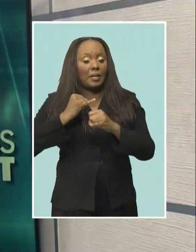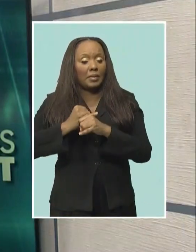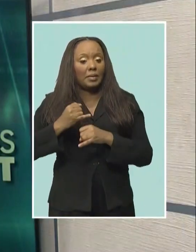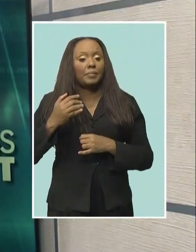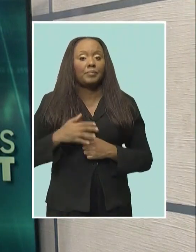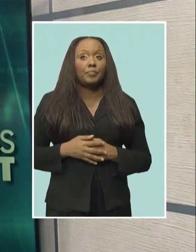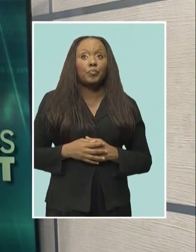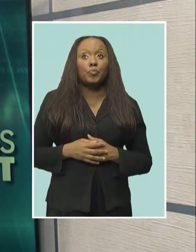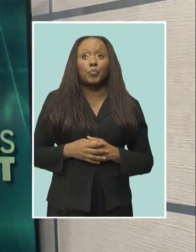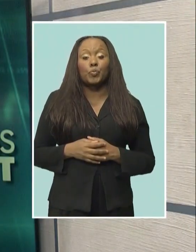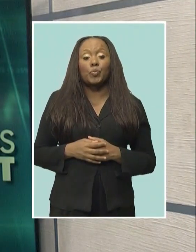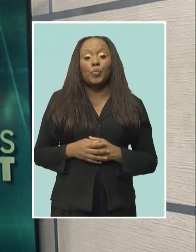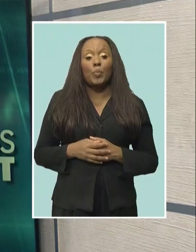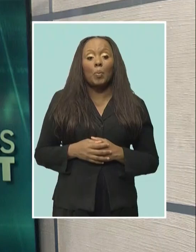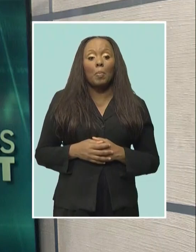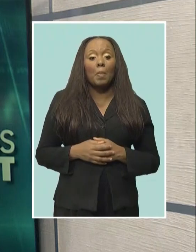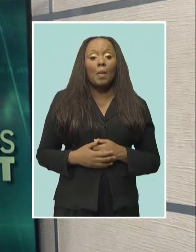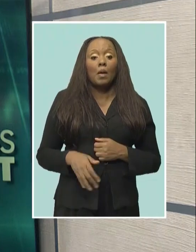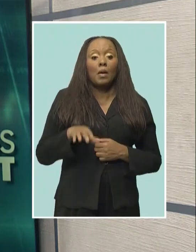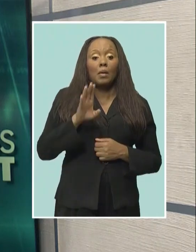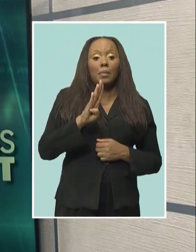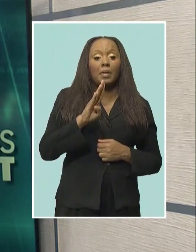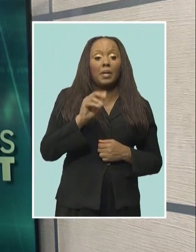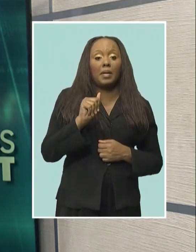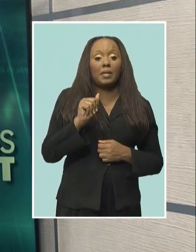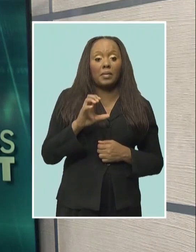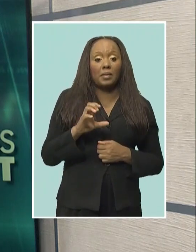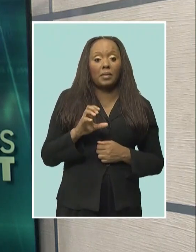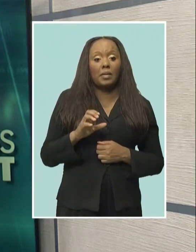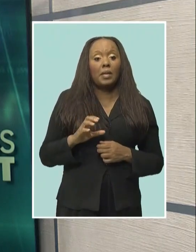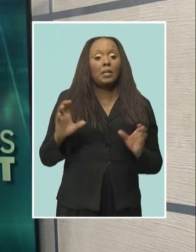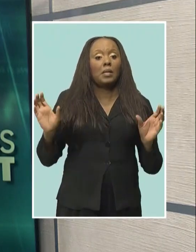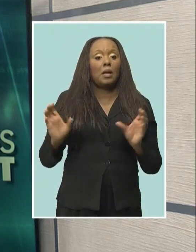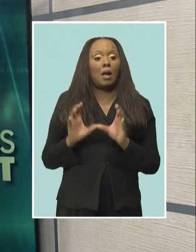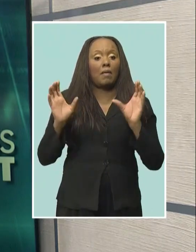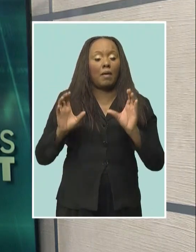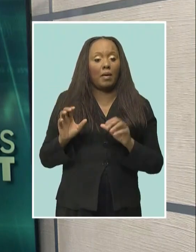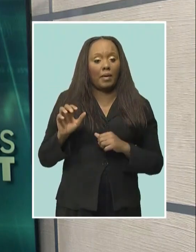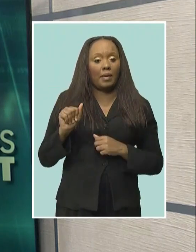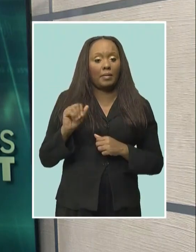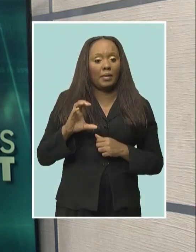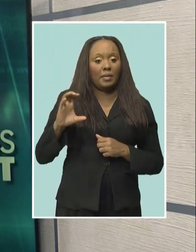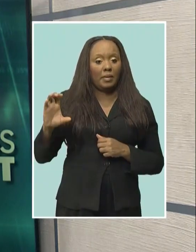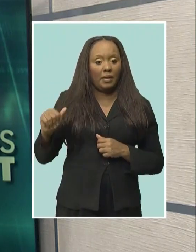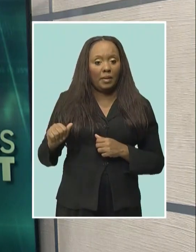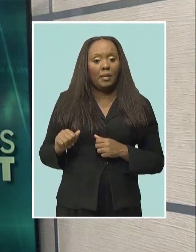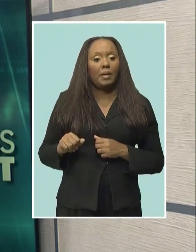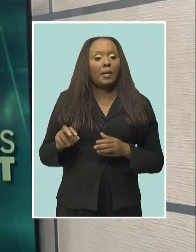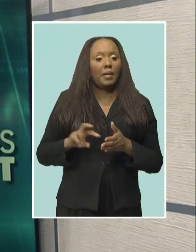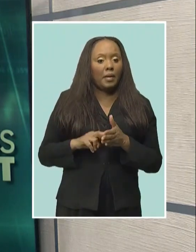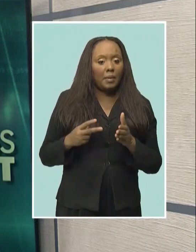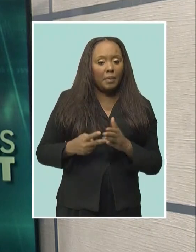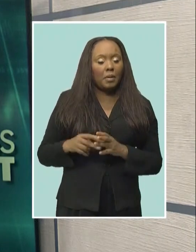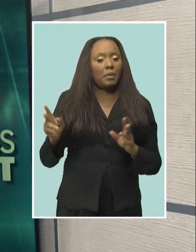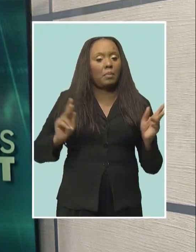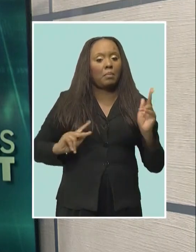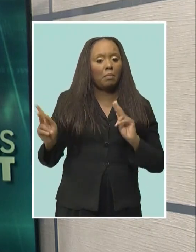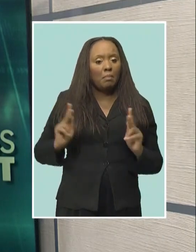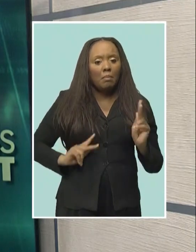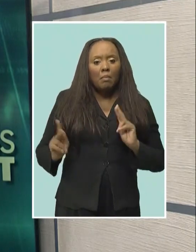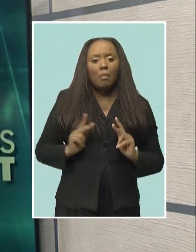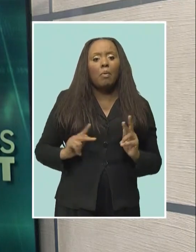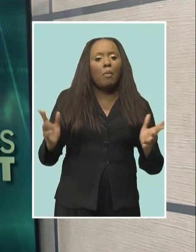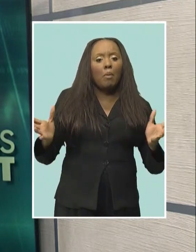The move for the BAC to certify the ACCA also makes a stronger case for those with the accreditation seeking employment in